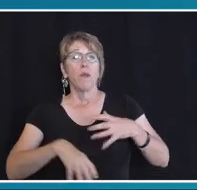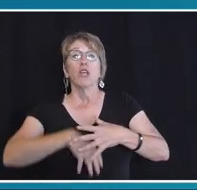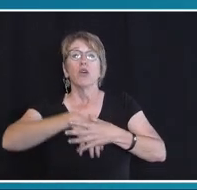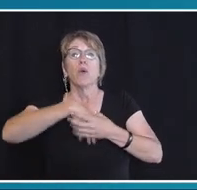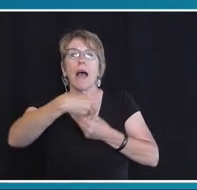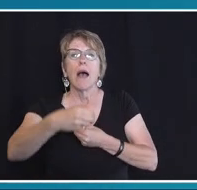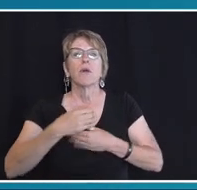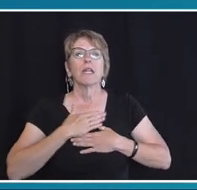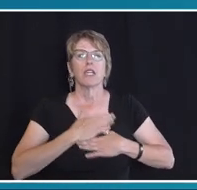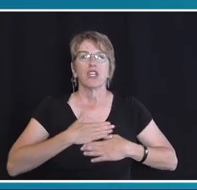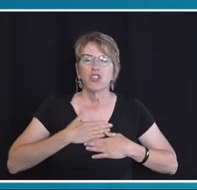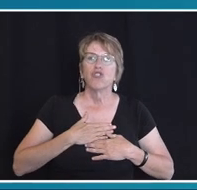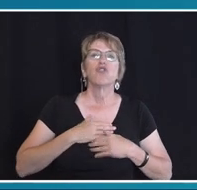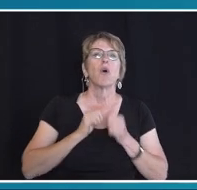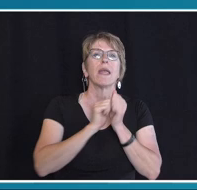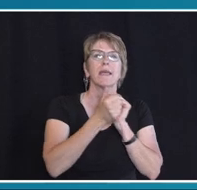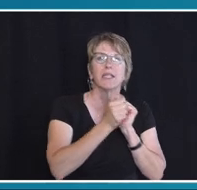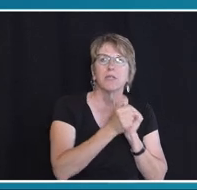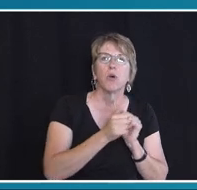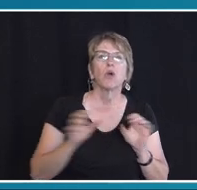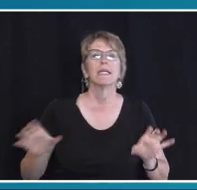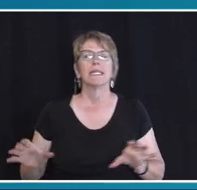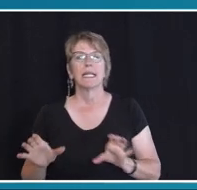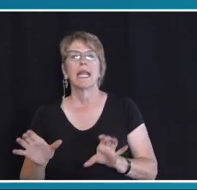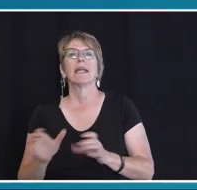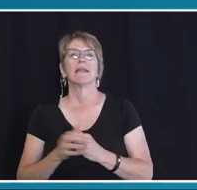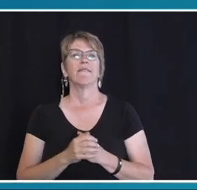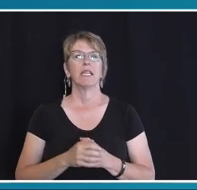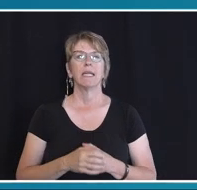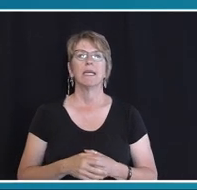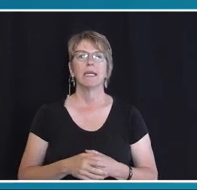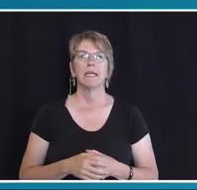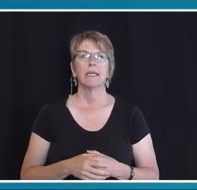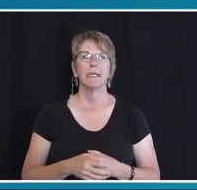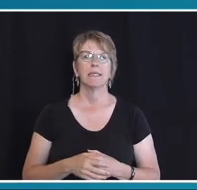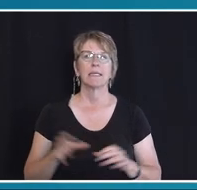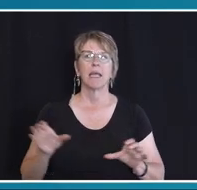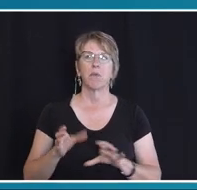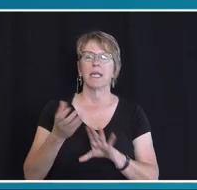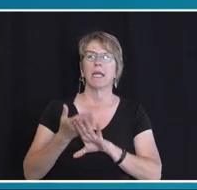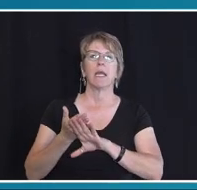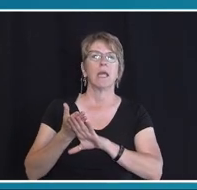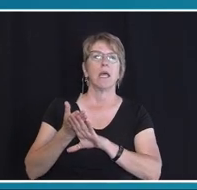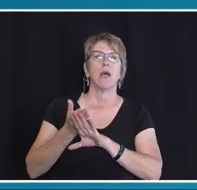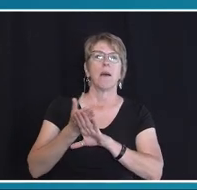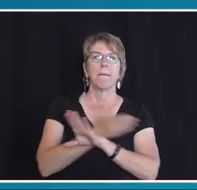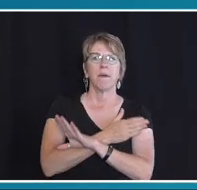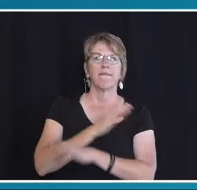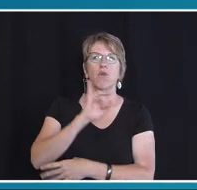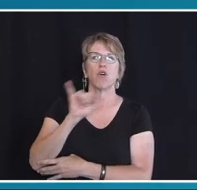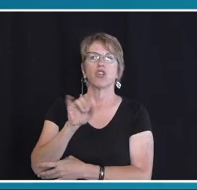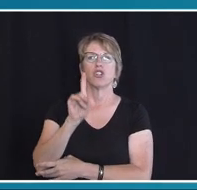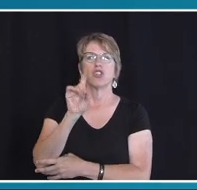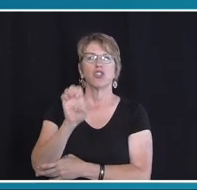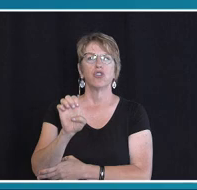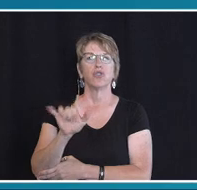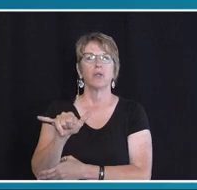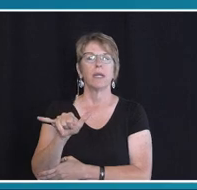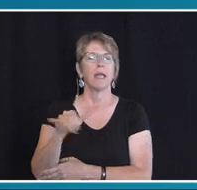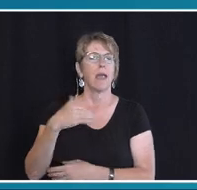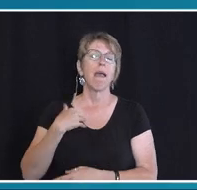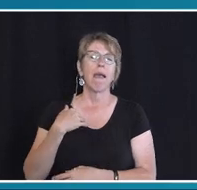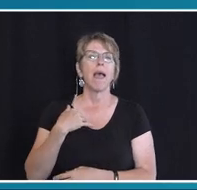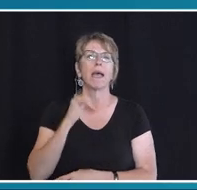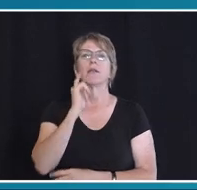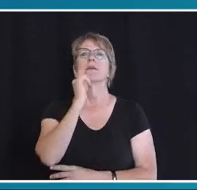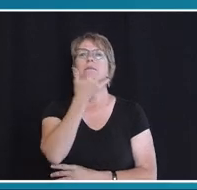the sports and activities that we did prior to Judy having her incident here,